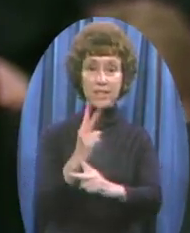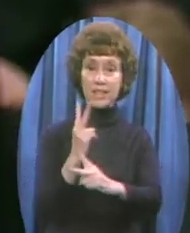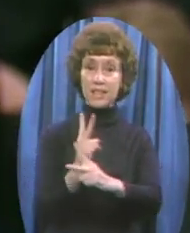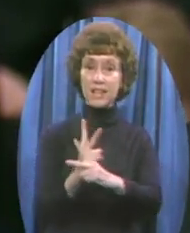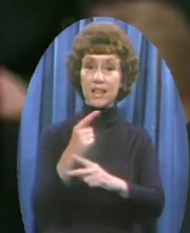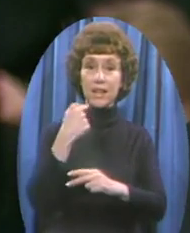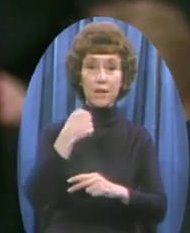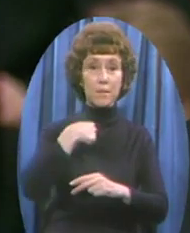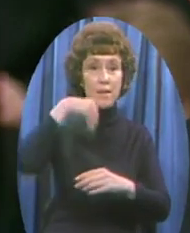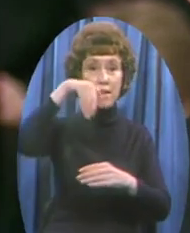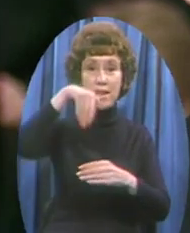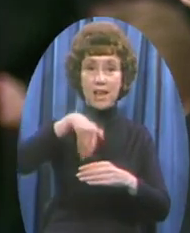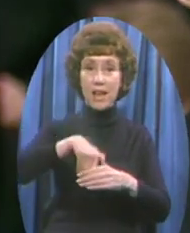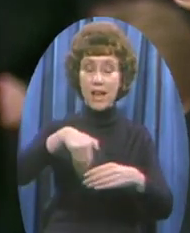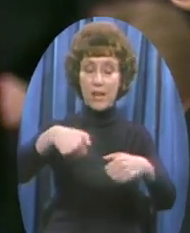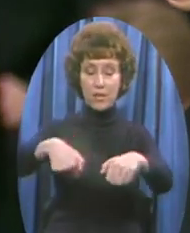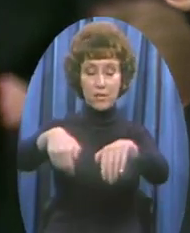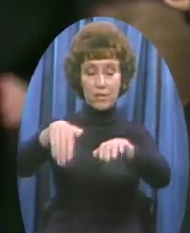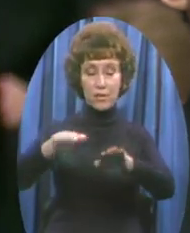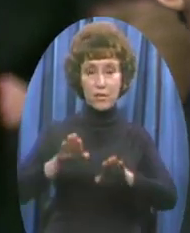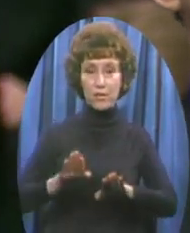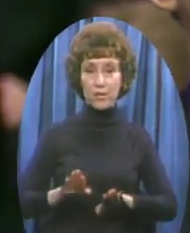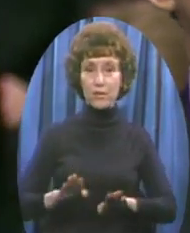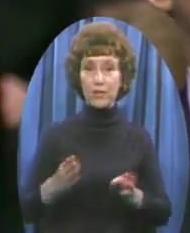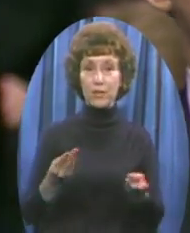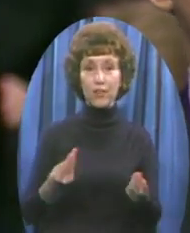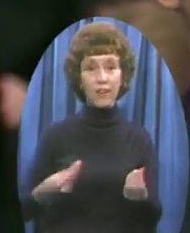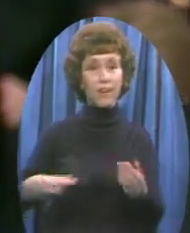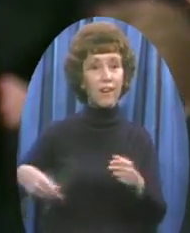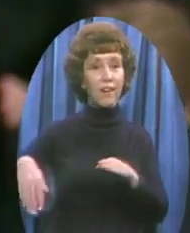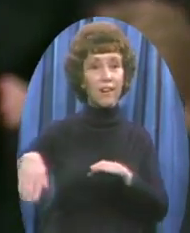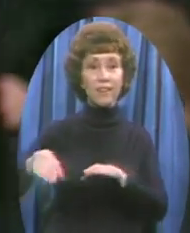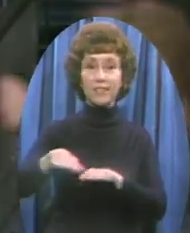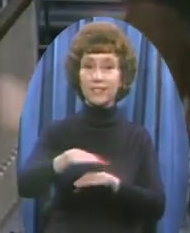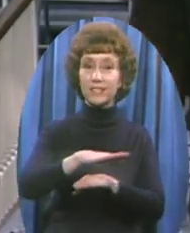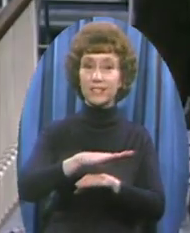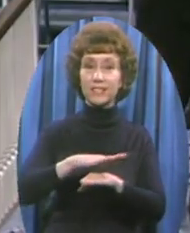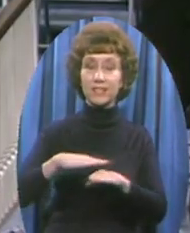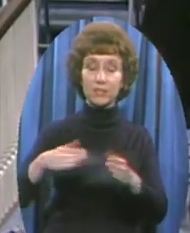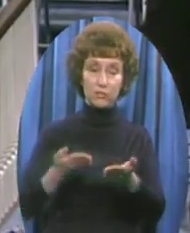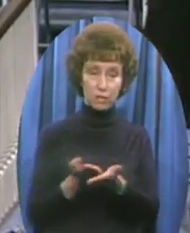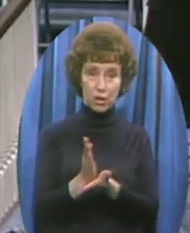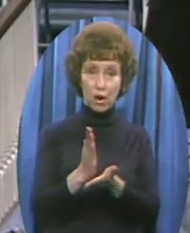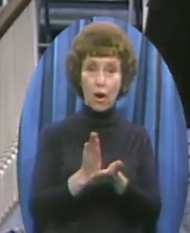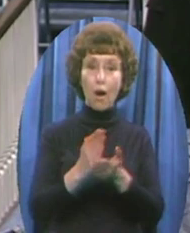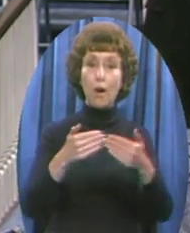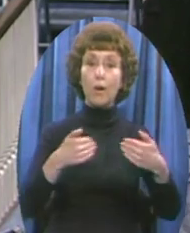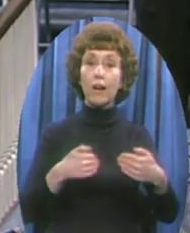Go ahead.